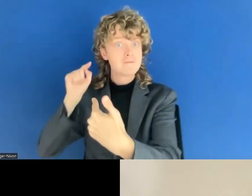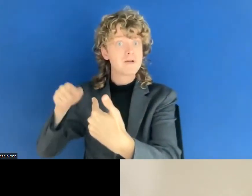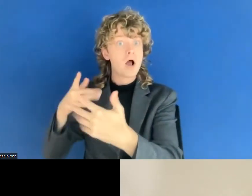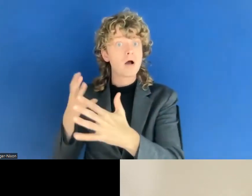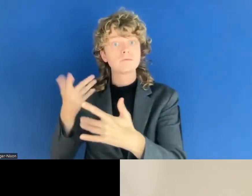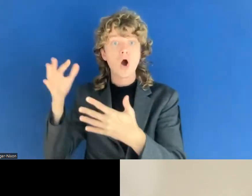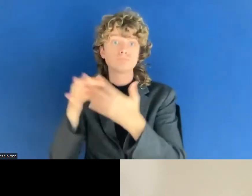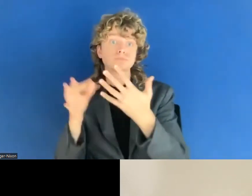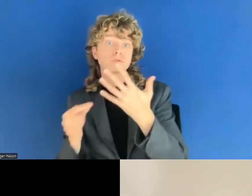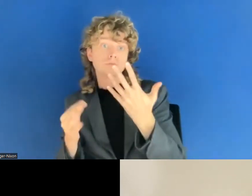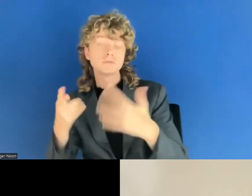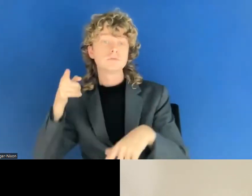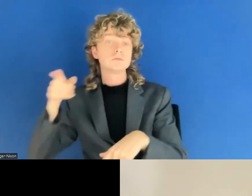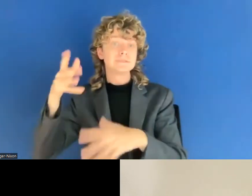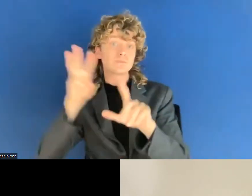discussed before?